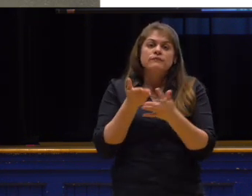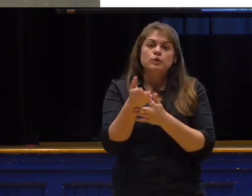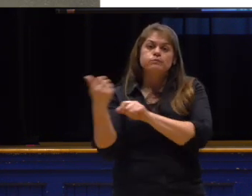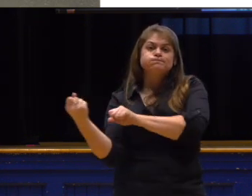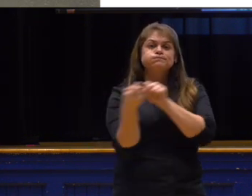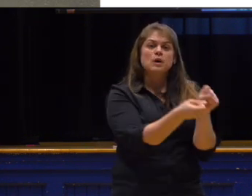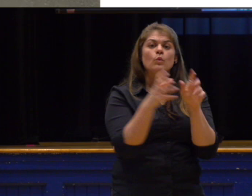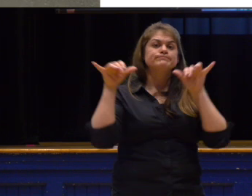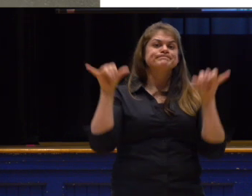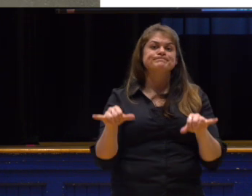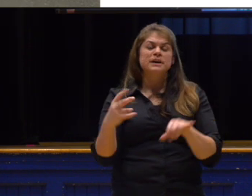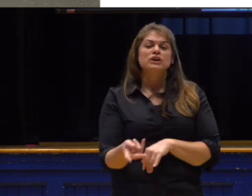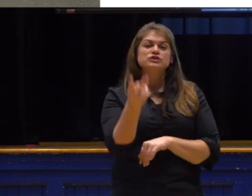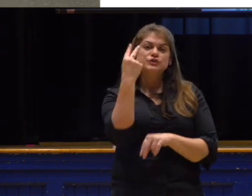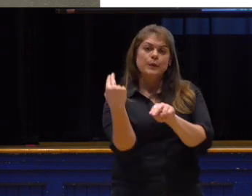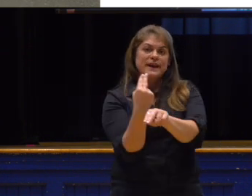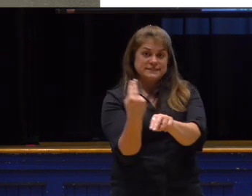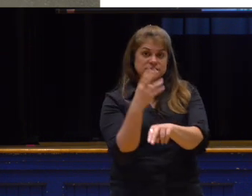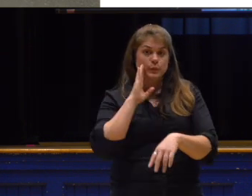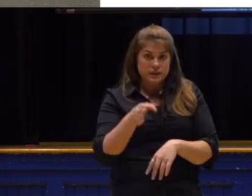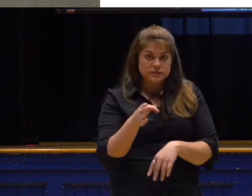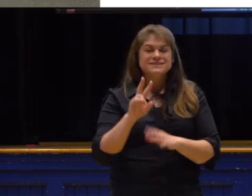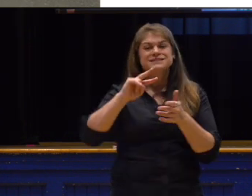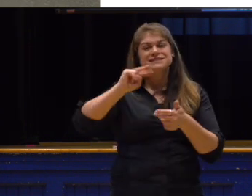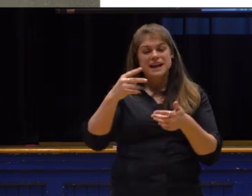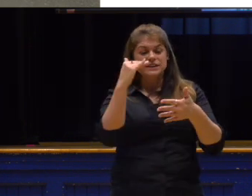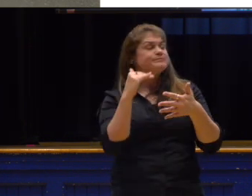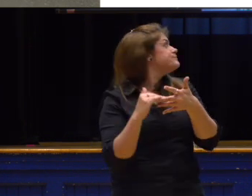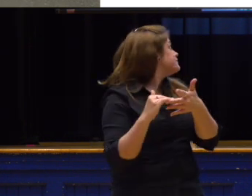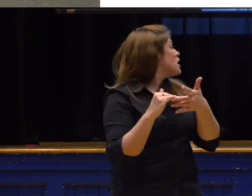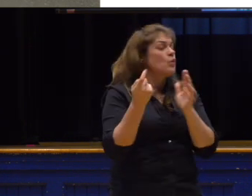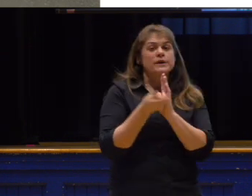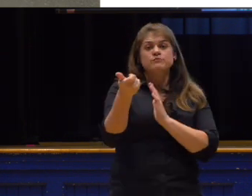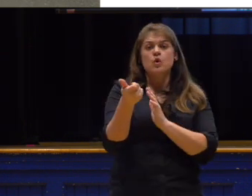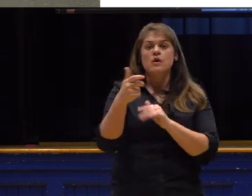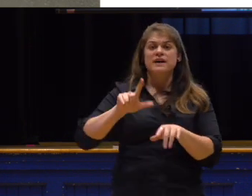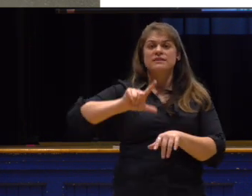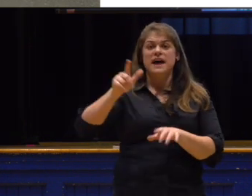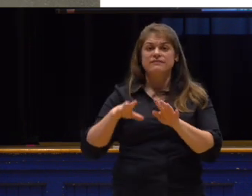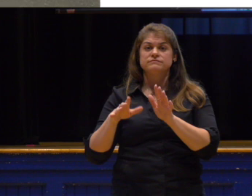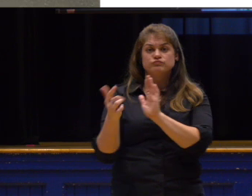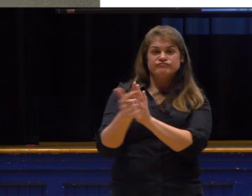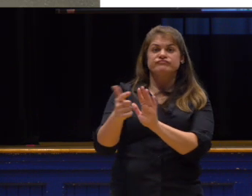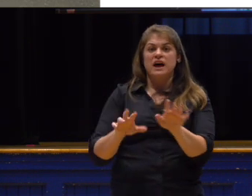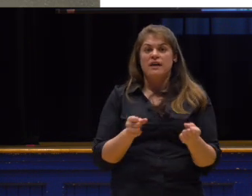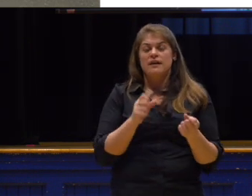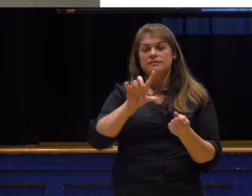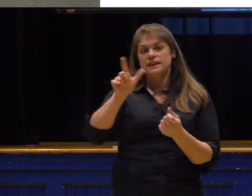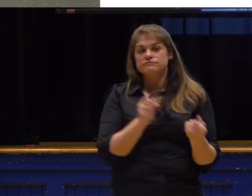2 lanes. The second item that says remove left turn restriction on Dickinson Street, I'm going to talk about 2 items with